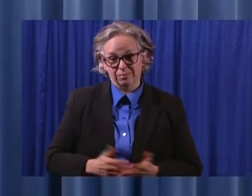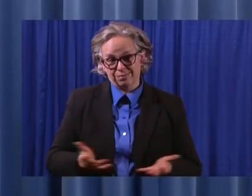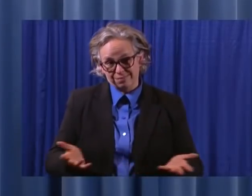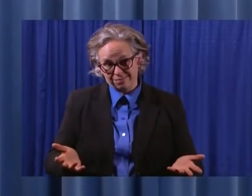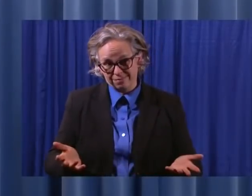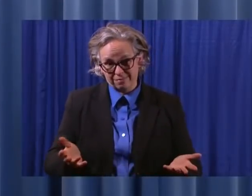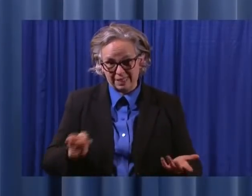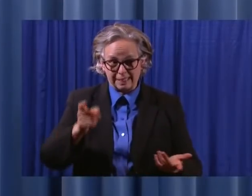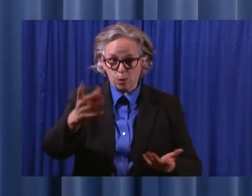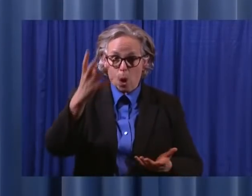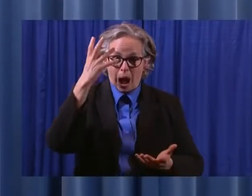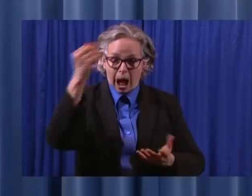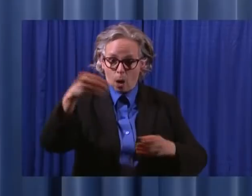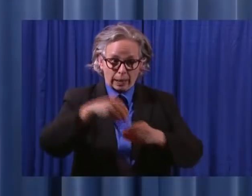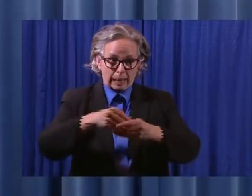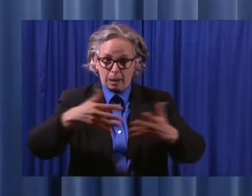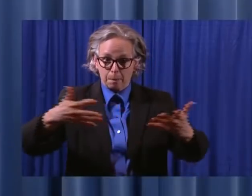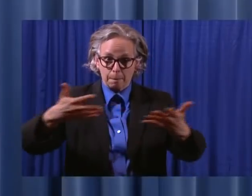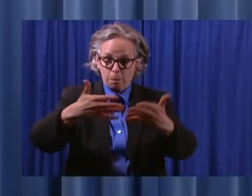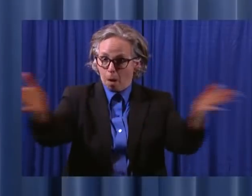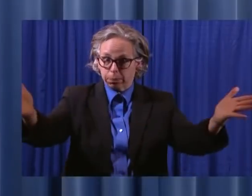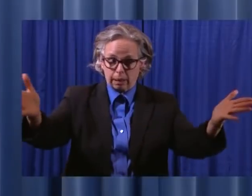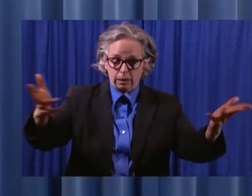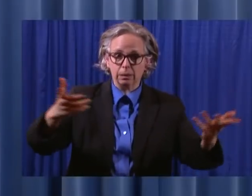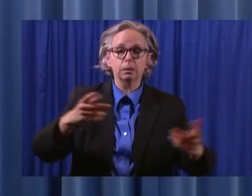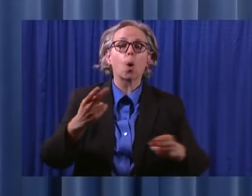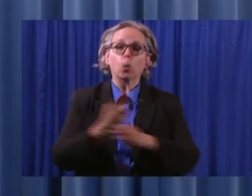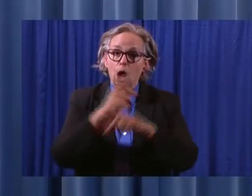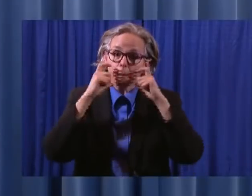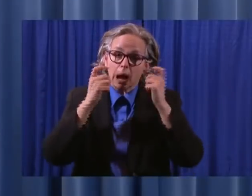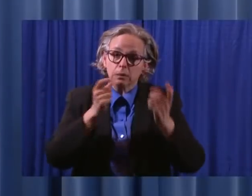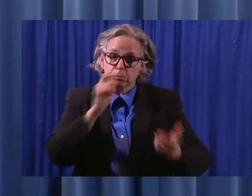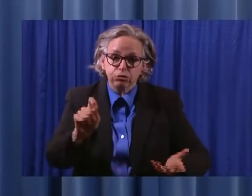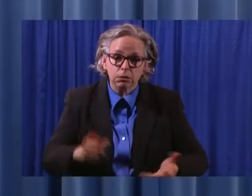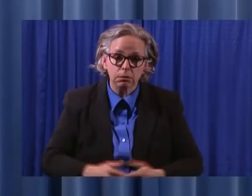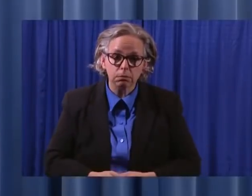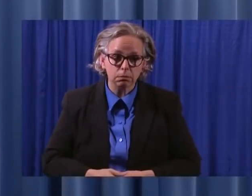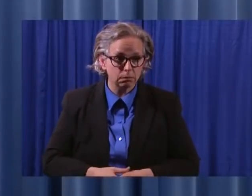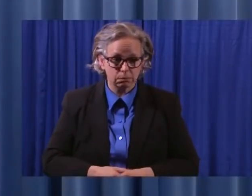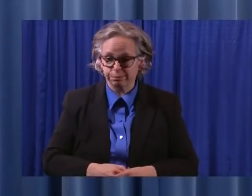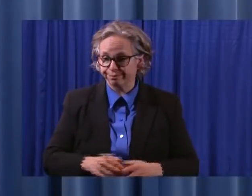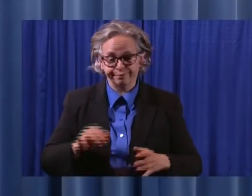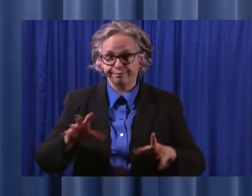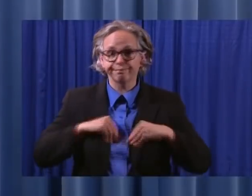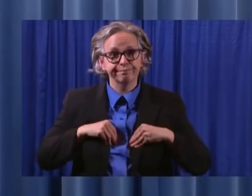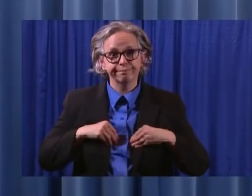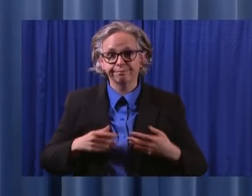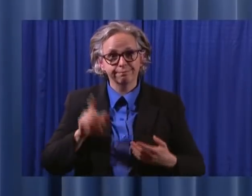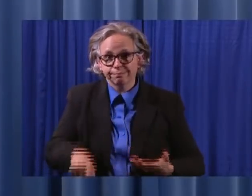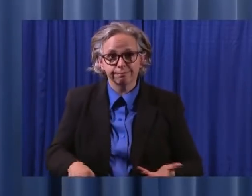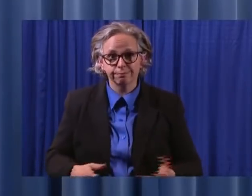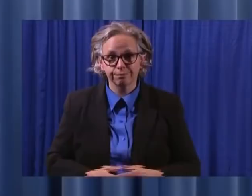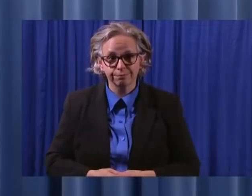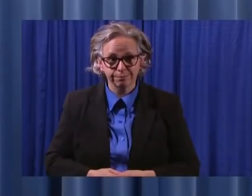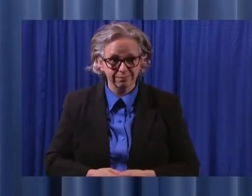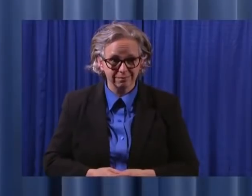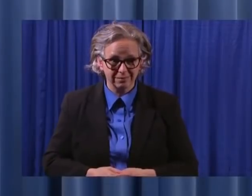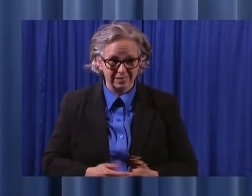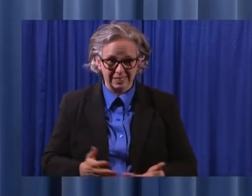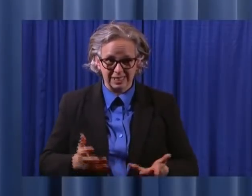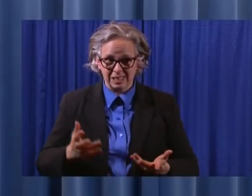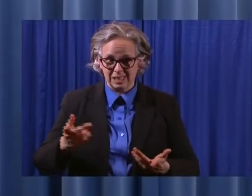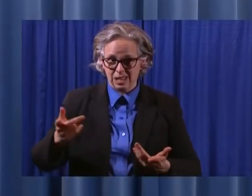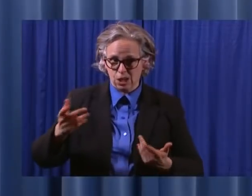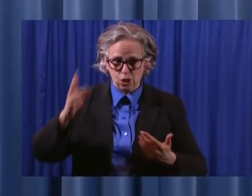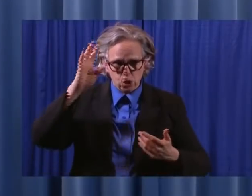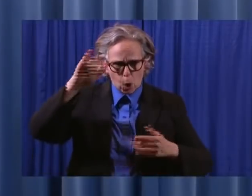out in the public. We just need to get this done. But, this is a separate arm of government. I do not intend to tell